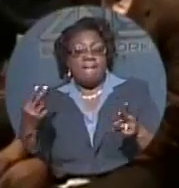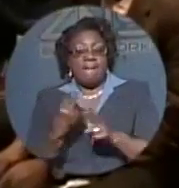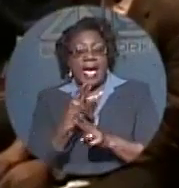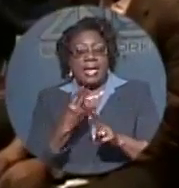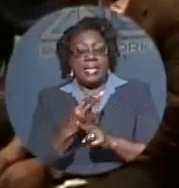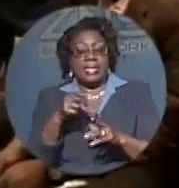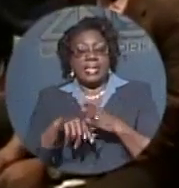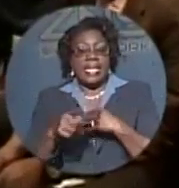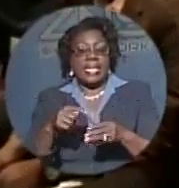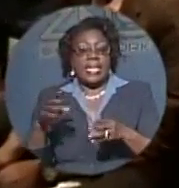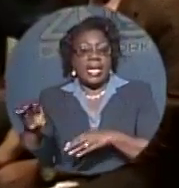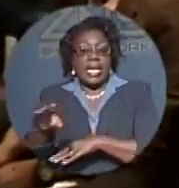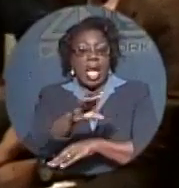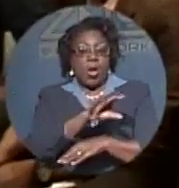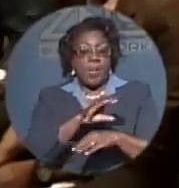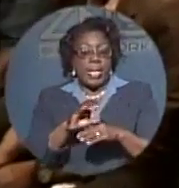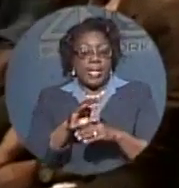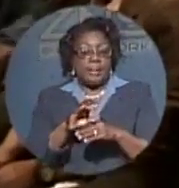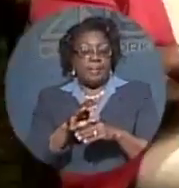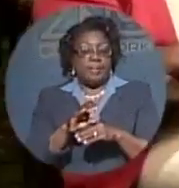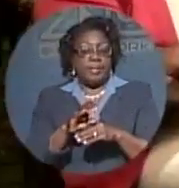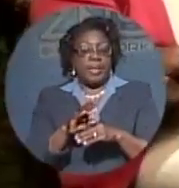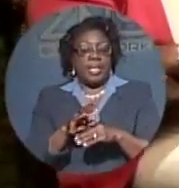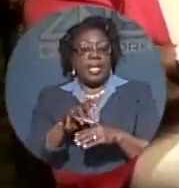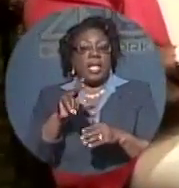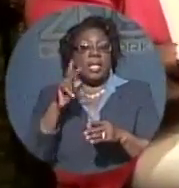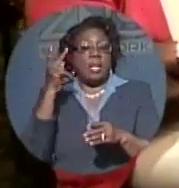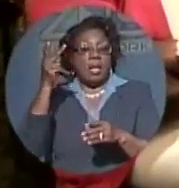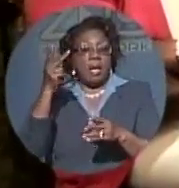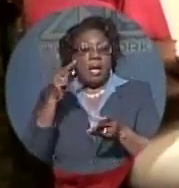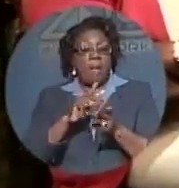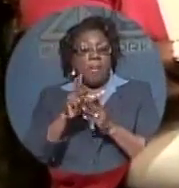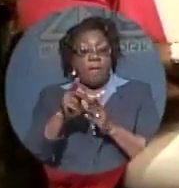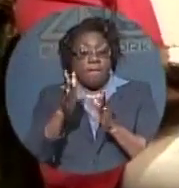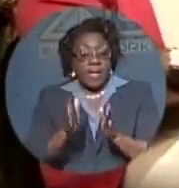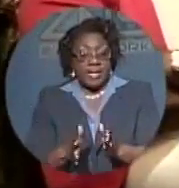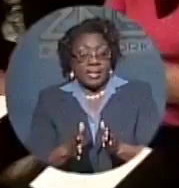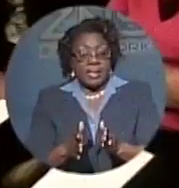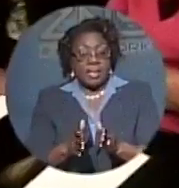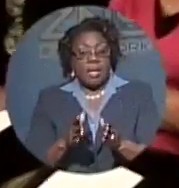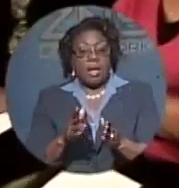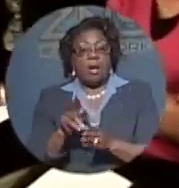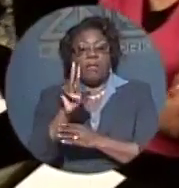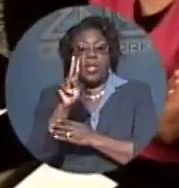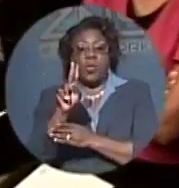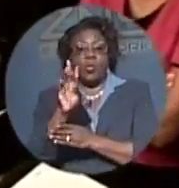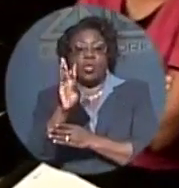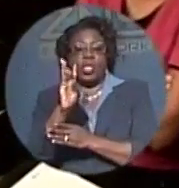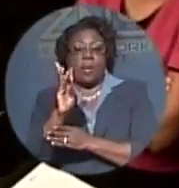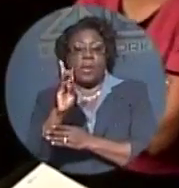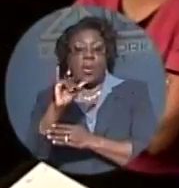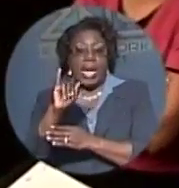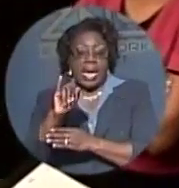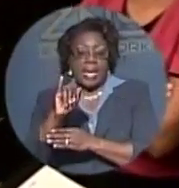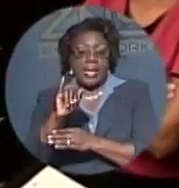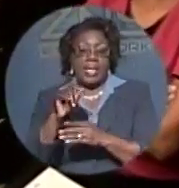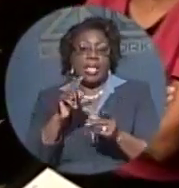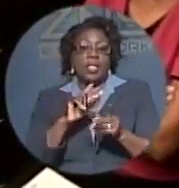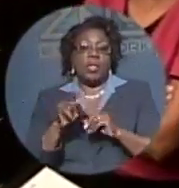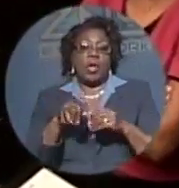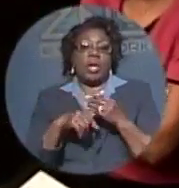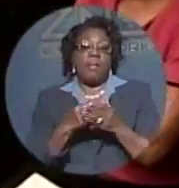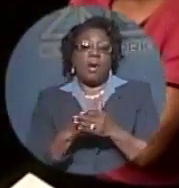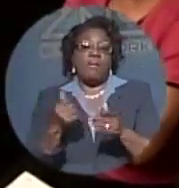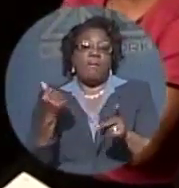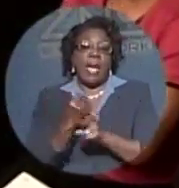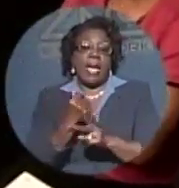Dr. Maureen San Vaughn, professor of pediatrics at the University of the West Indies, highlighted the silent epidemic in the Caribbean